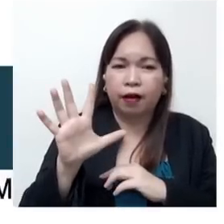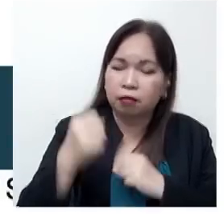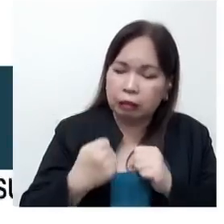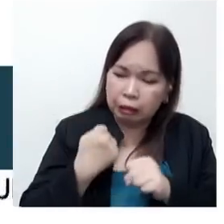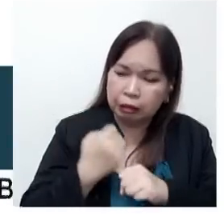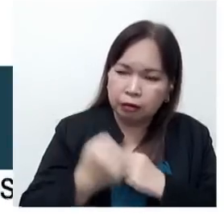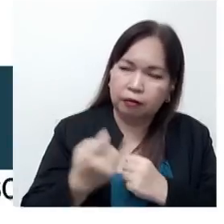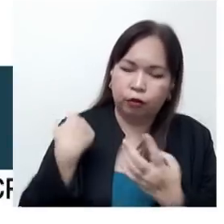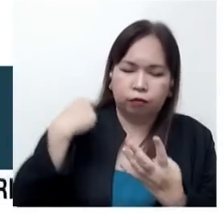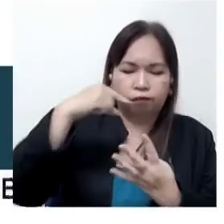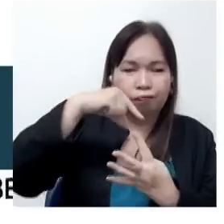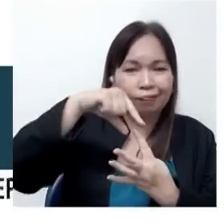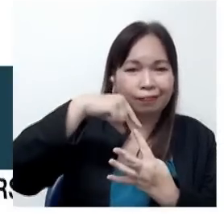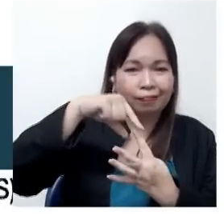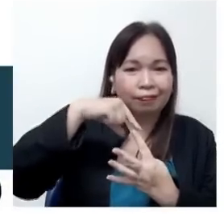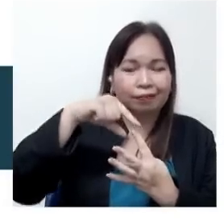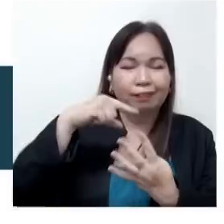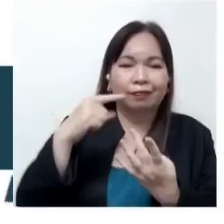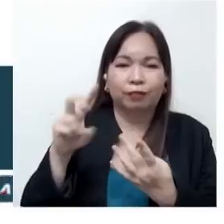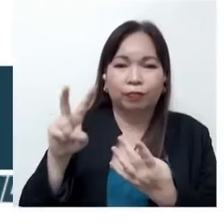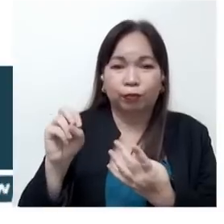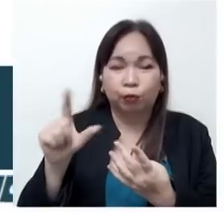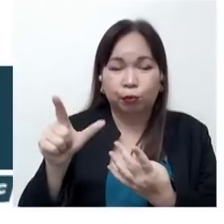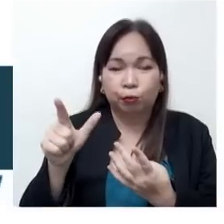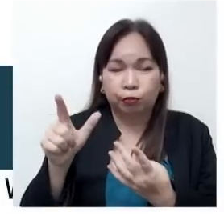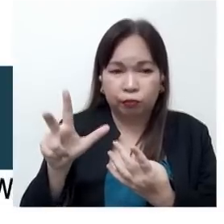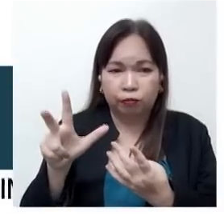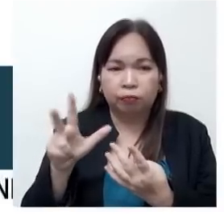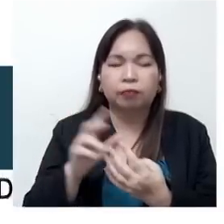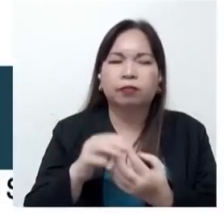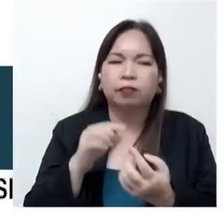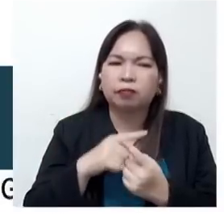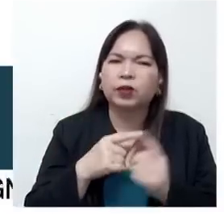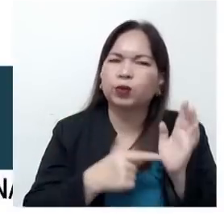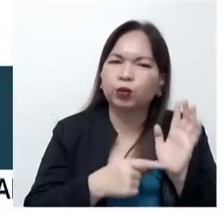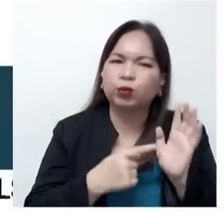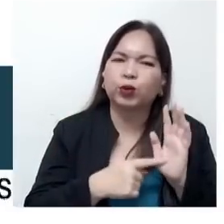2023. This measure is generally seen as an indicator of market